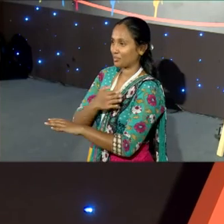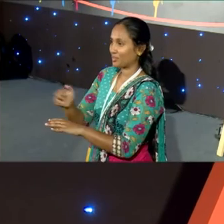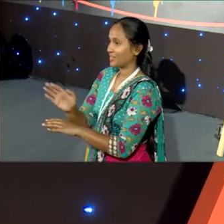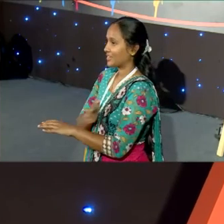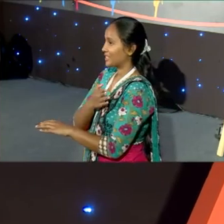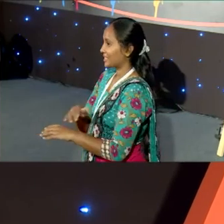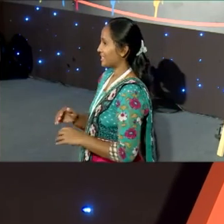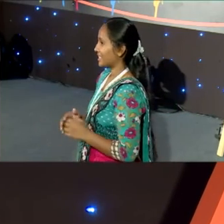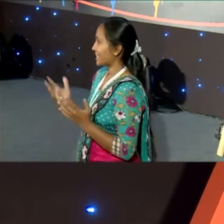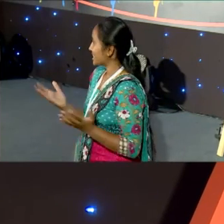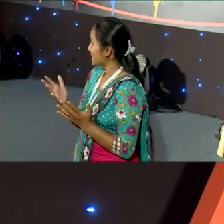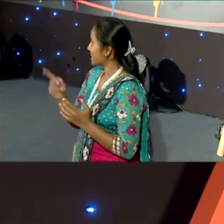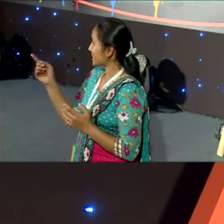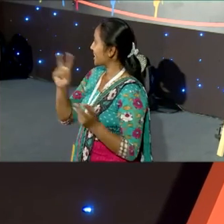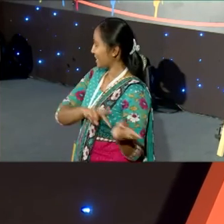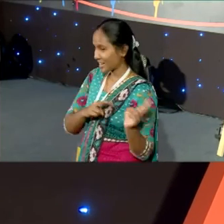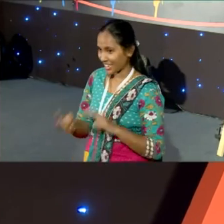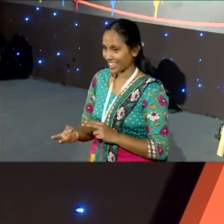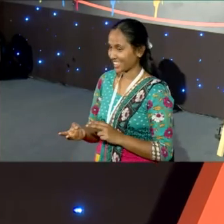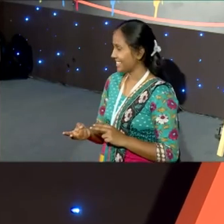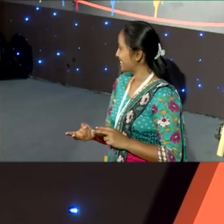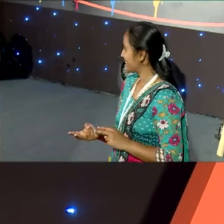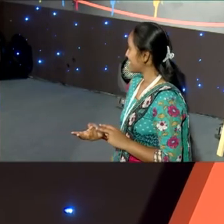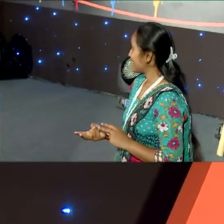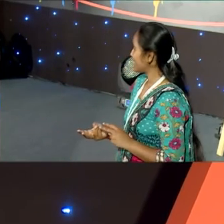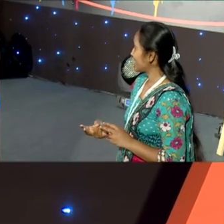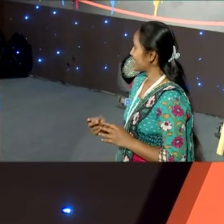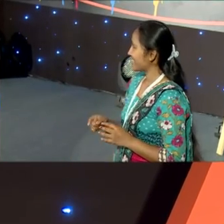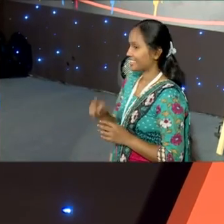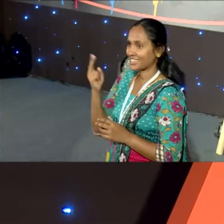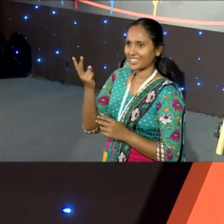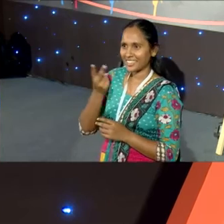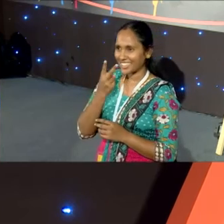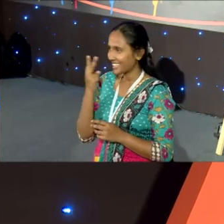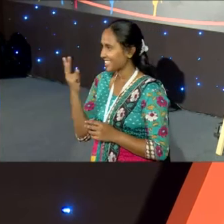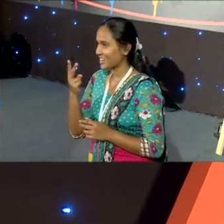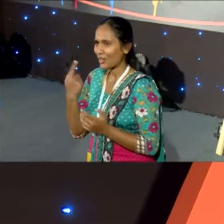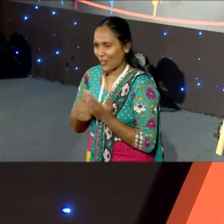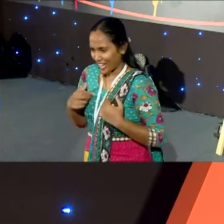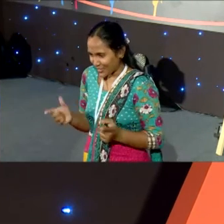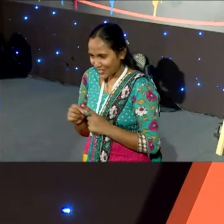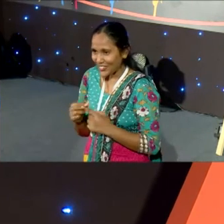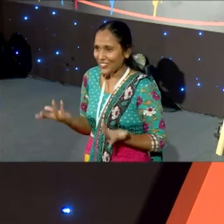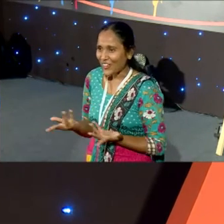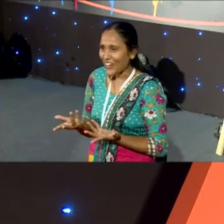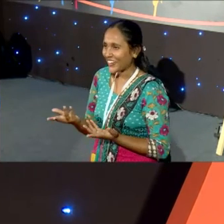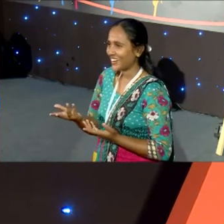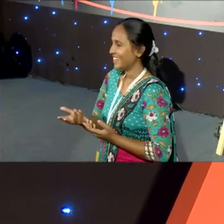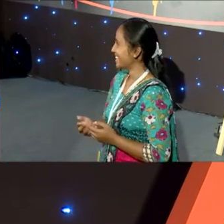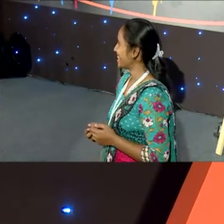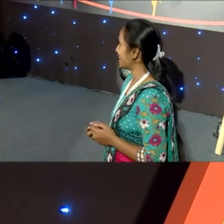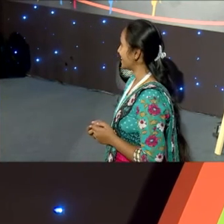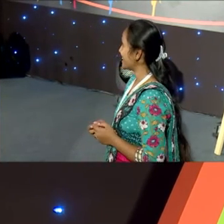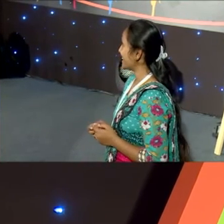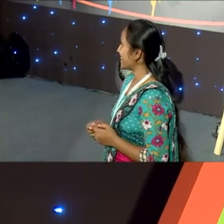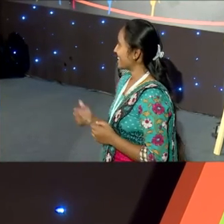And suddenly he came back to the raga and he looked at all of us and said, what the hell am I doing here? I